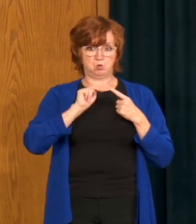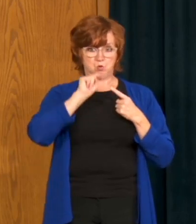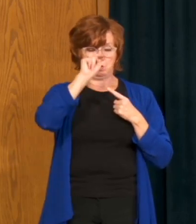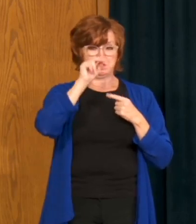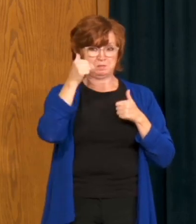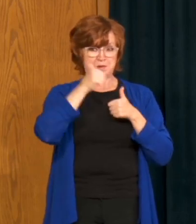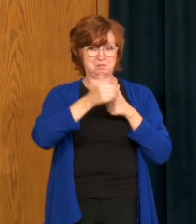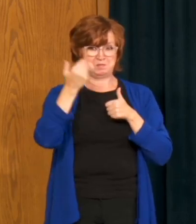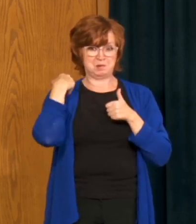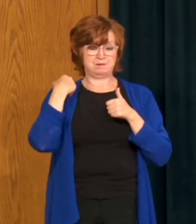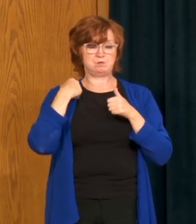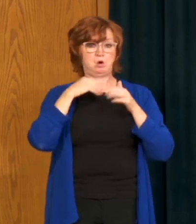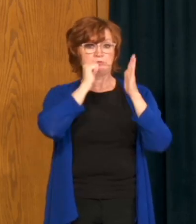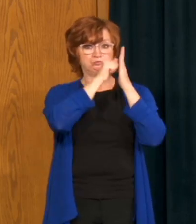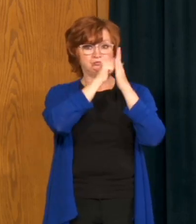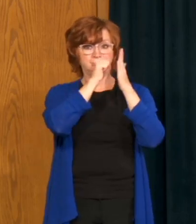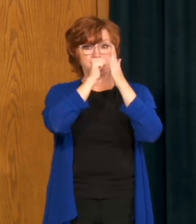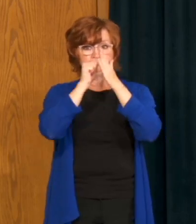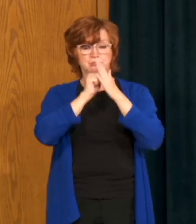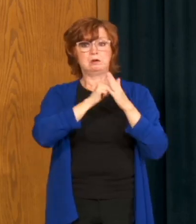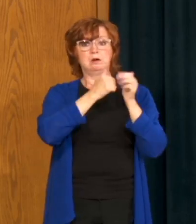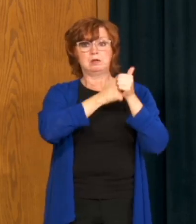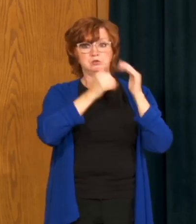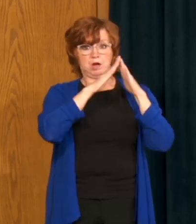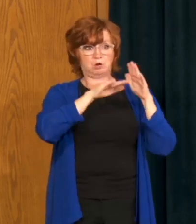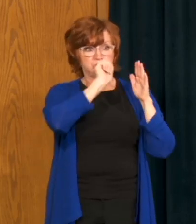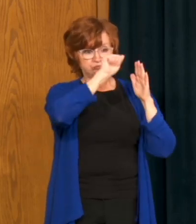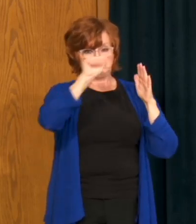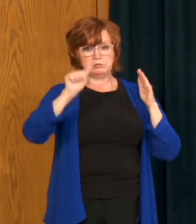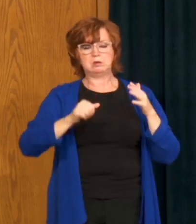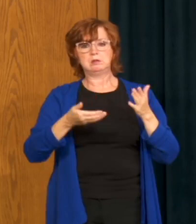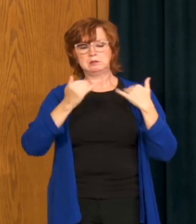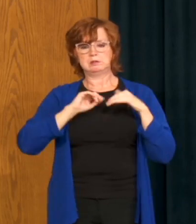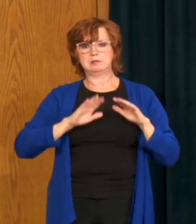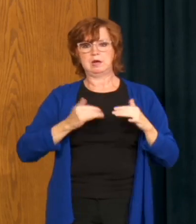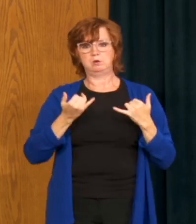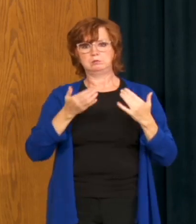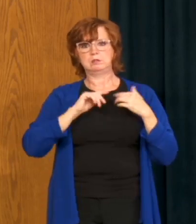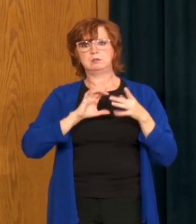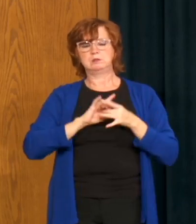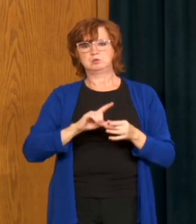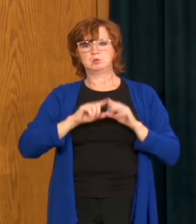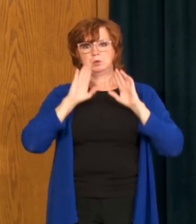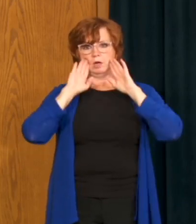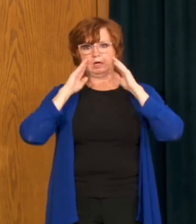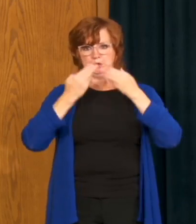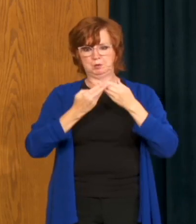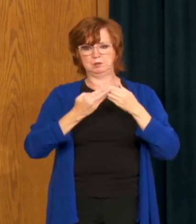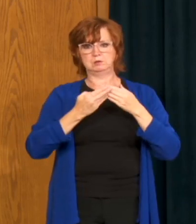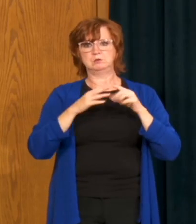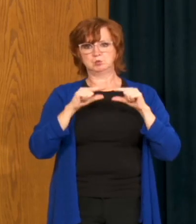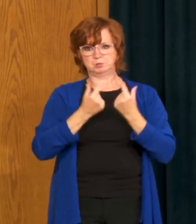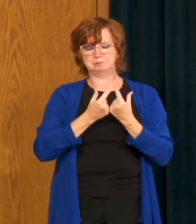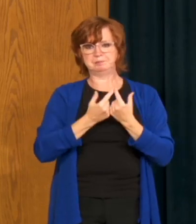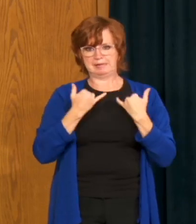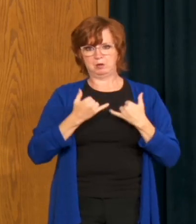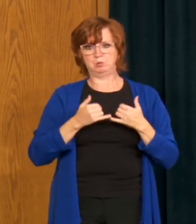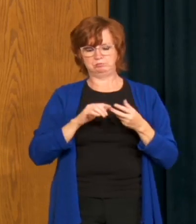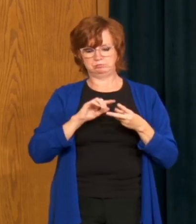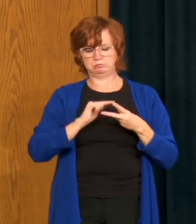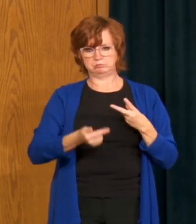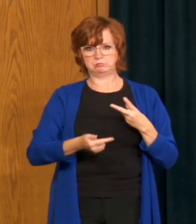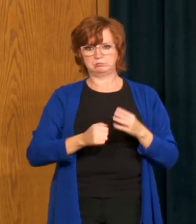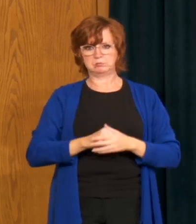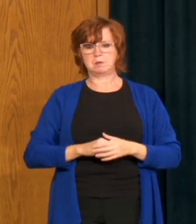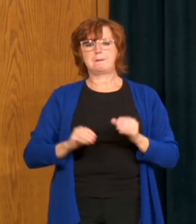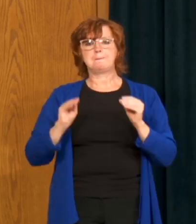door, doing some testing, most notably in some of our Hatarian communities. This also